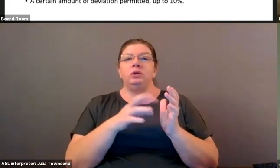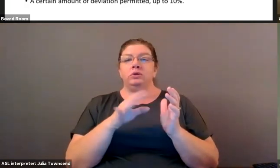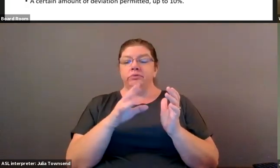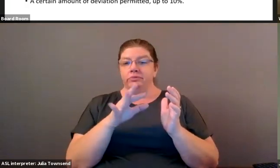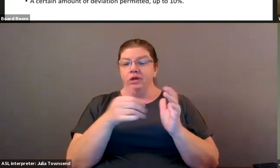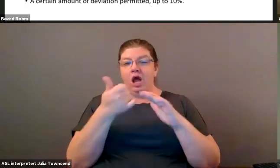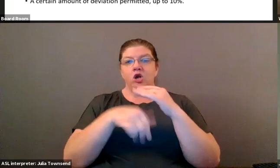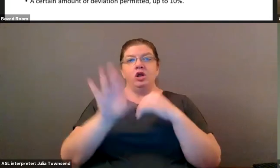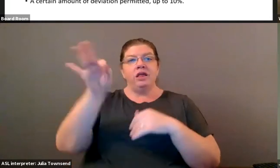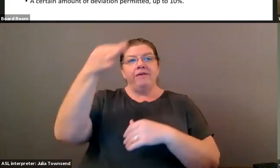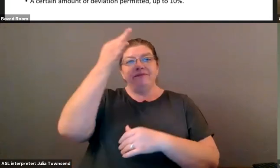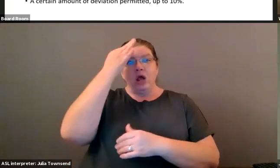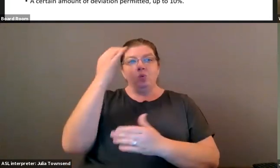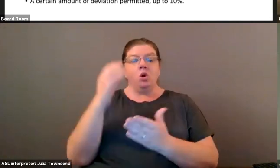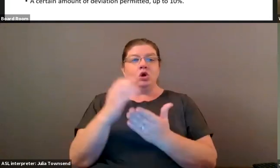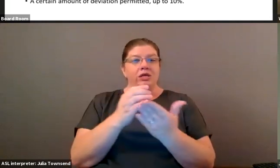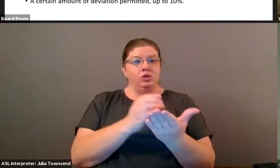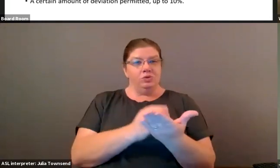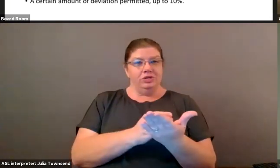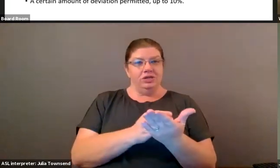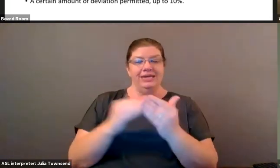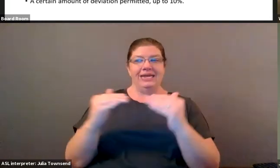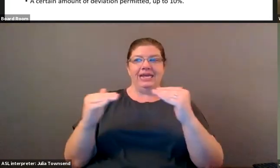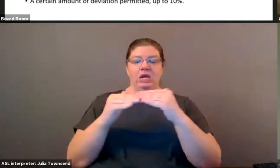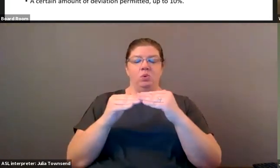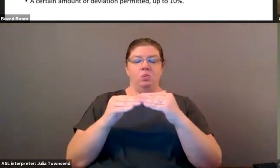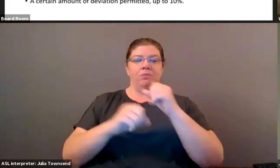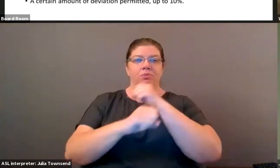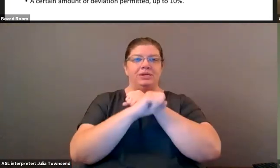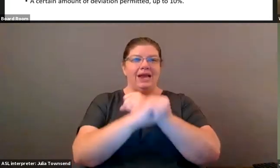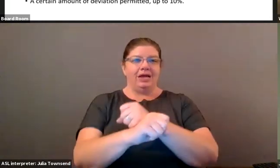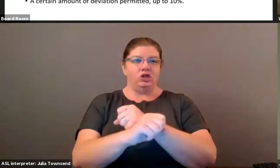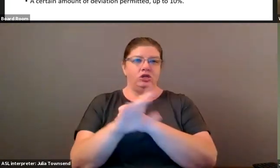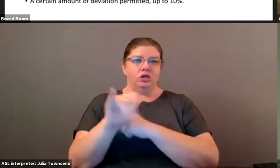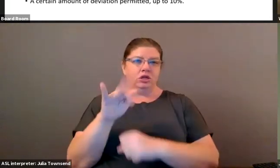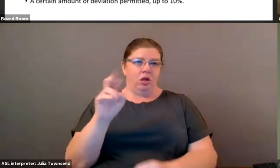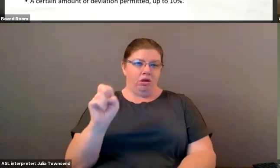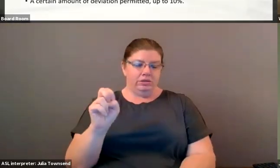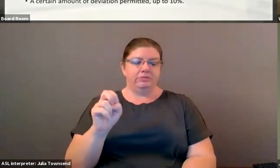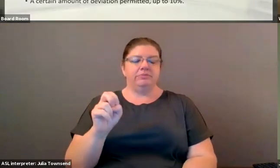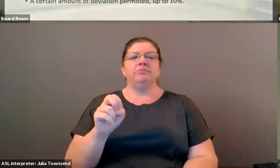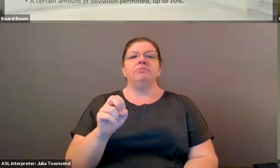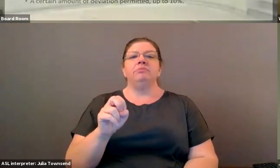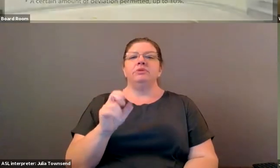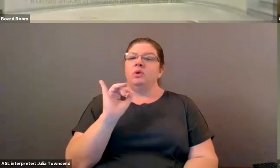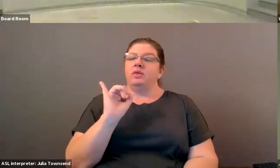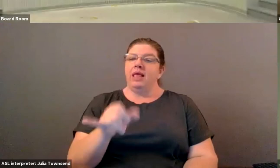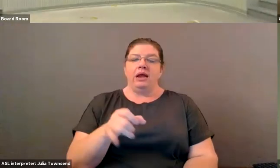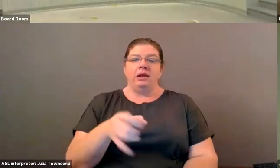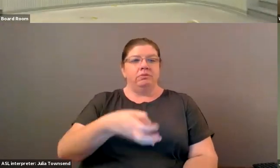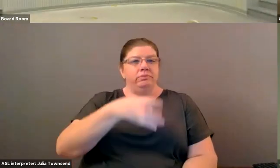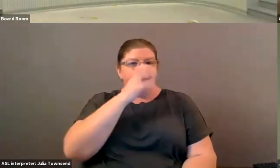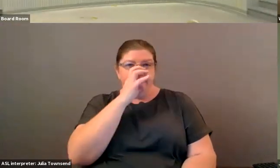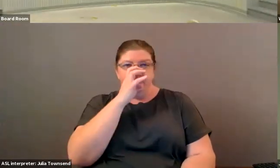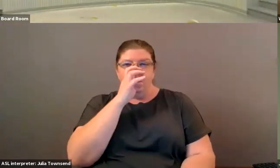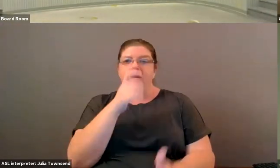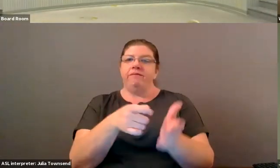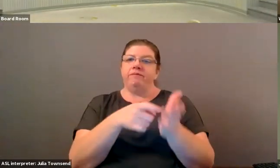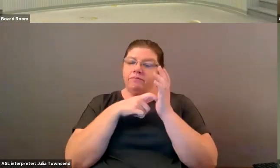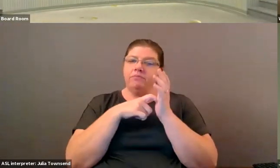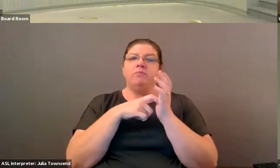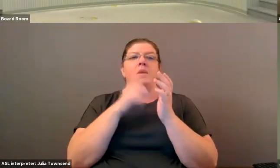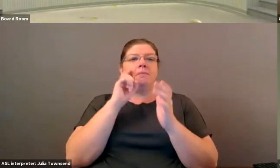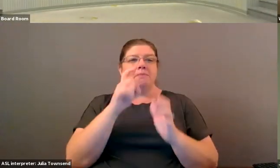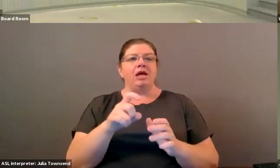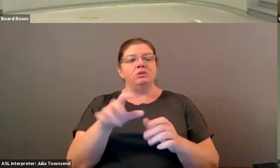under the federal constitution, the Equal Protection Clause. So that is a hard and fast requirement that they